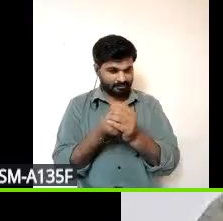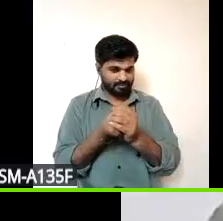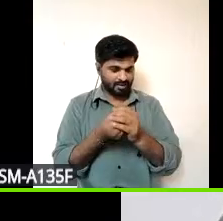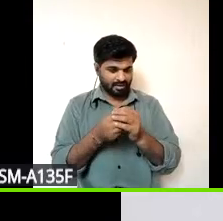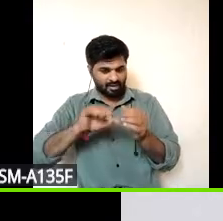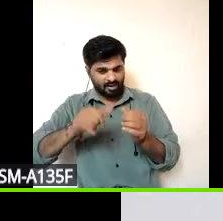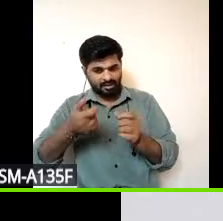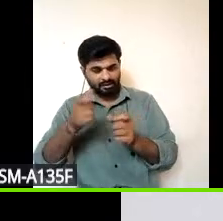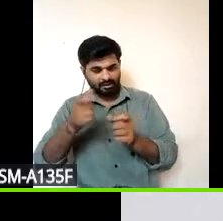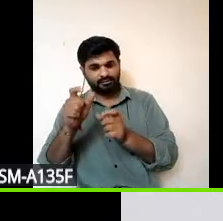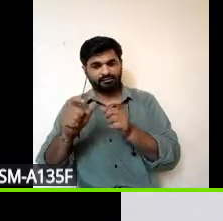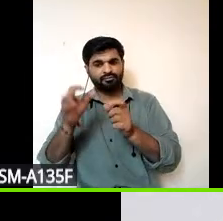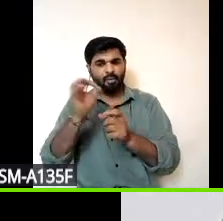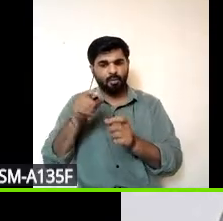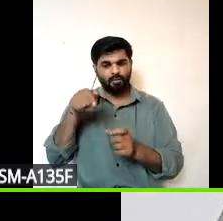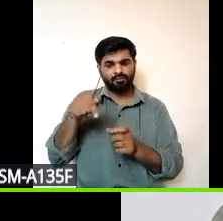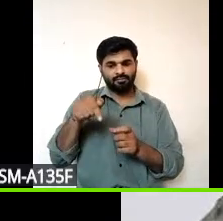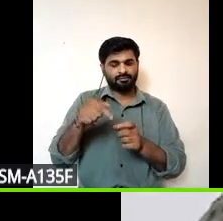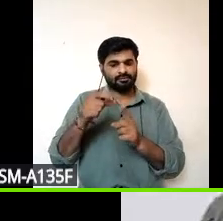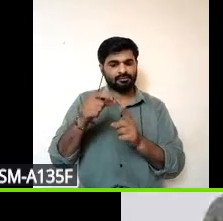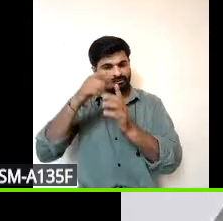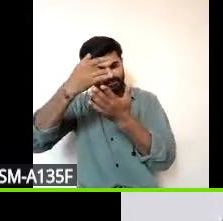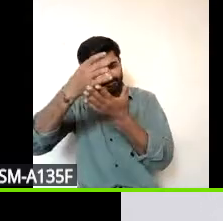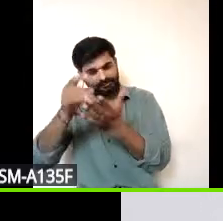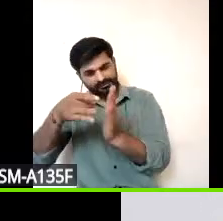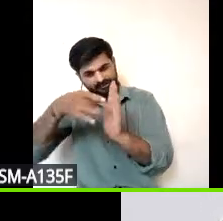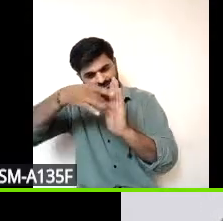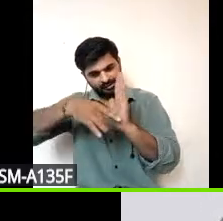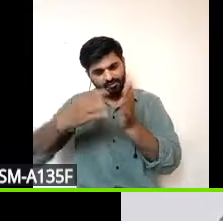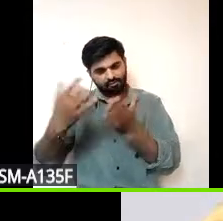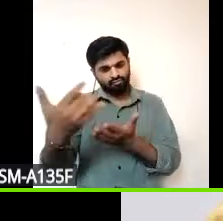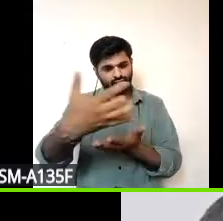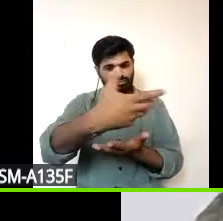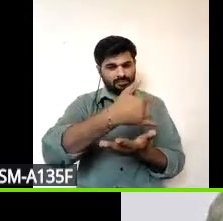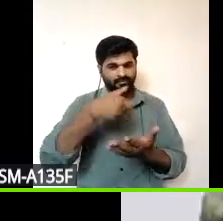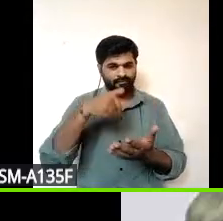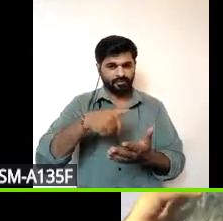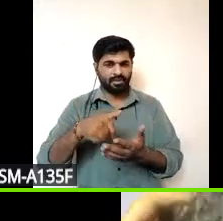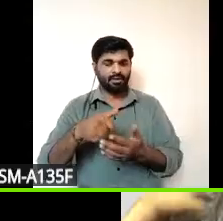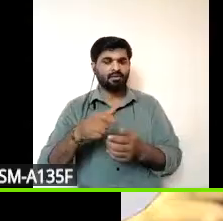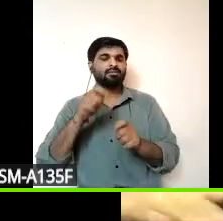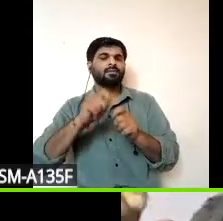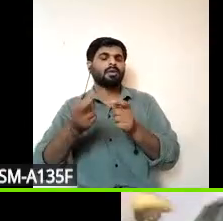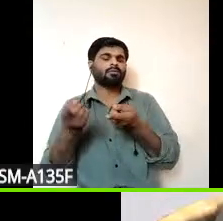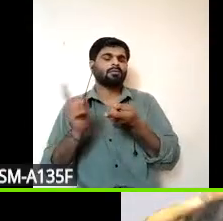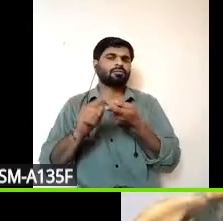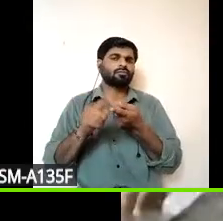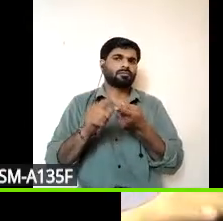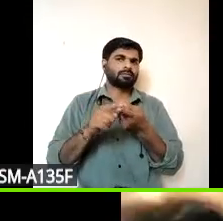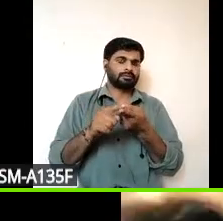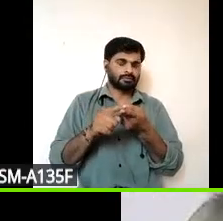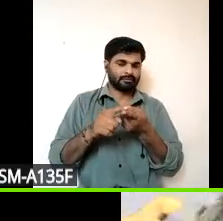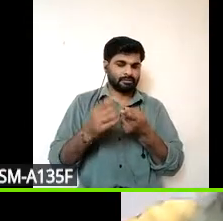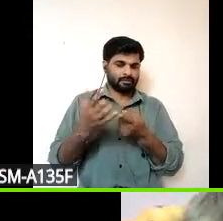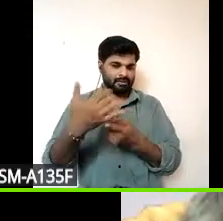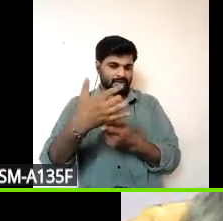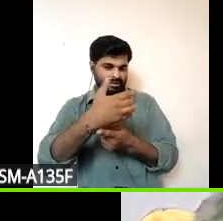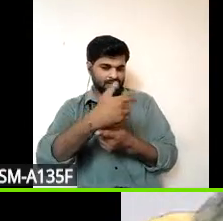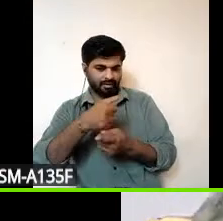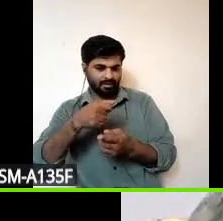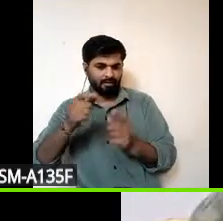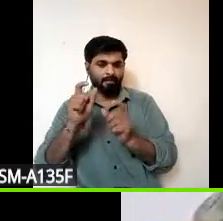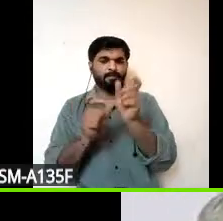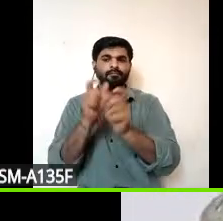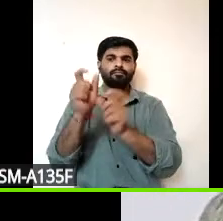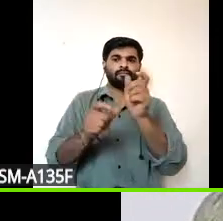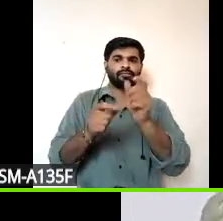collection happens? So, how does sensor? Of course, impacts everyone, but how do people who are working on ground,